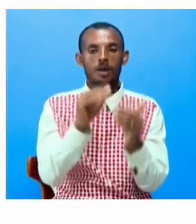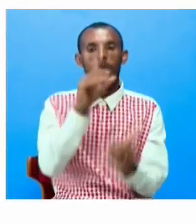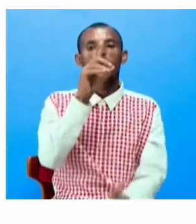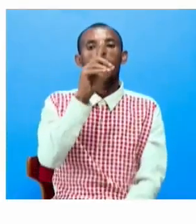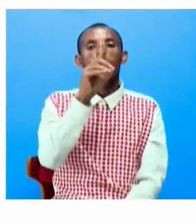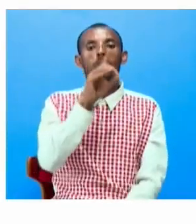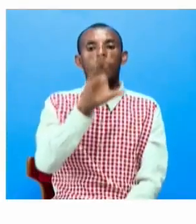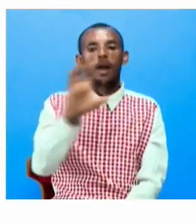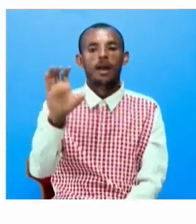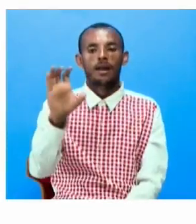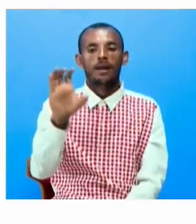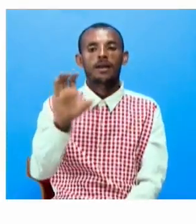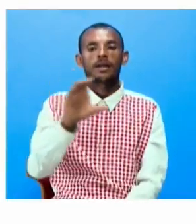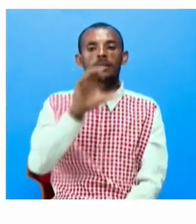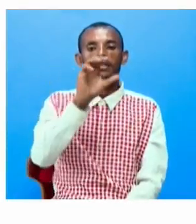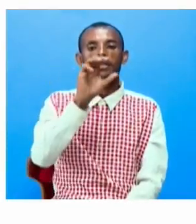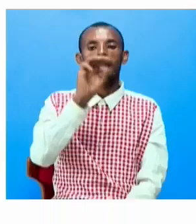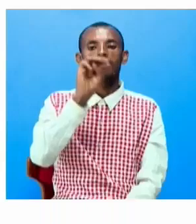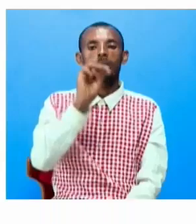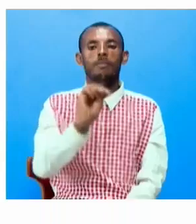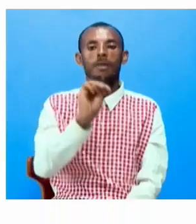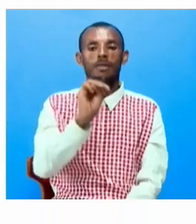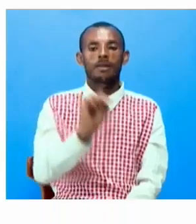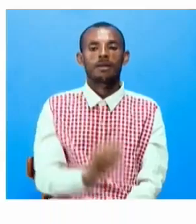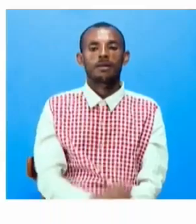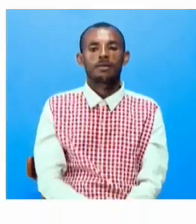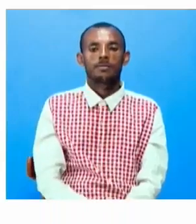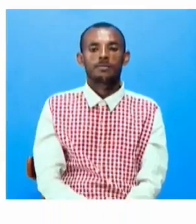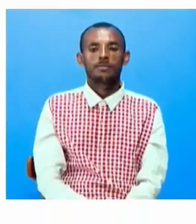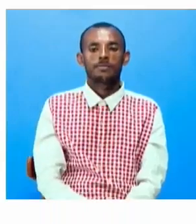equal to 100 centimeter.